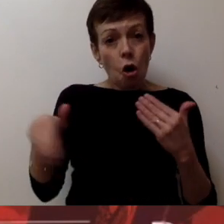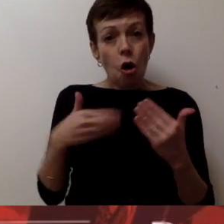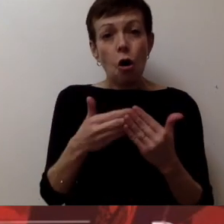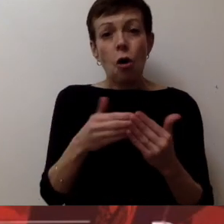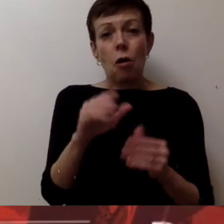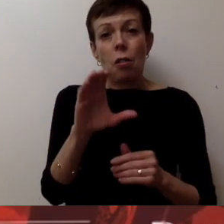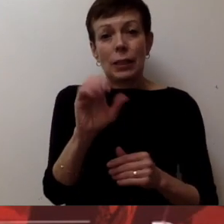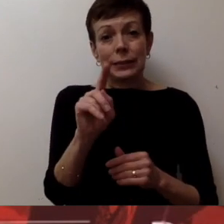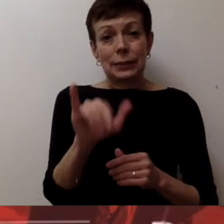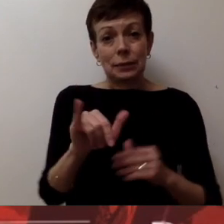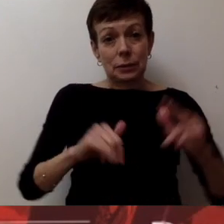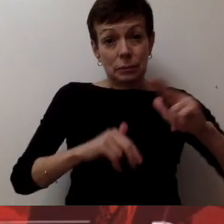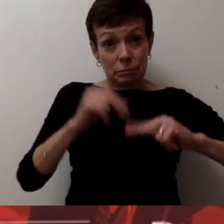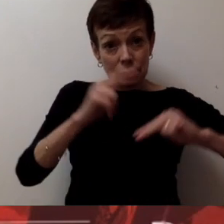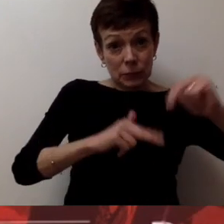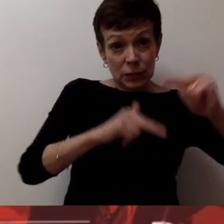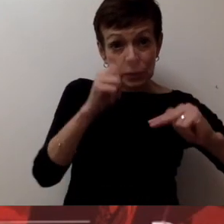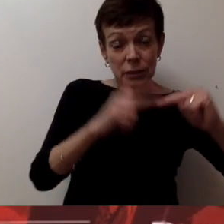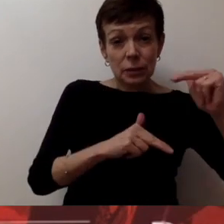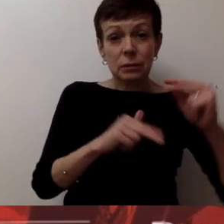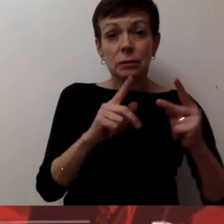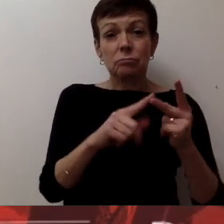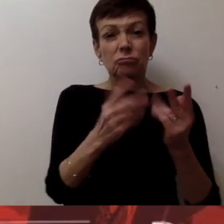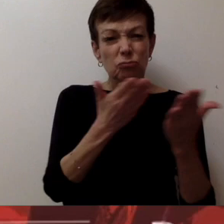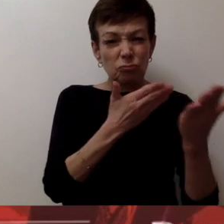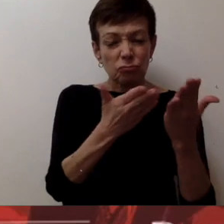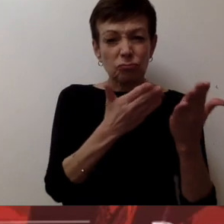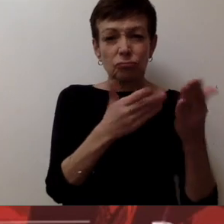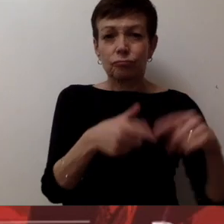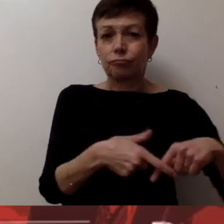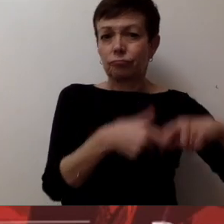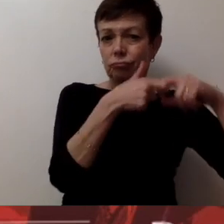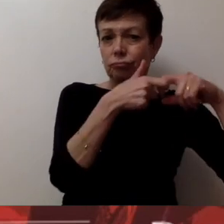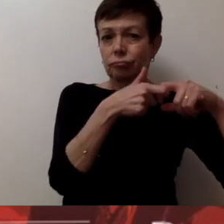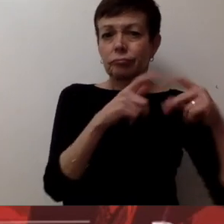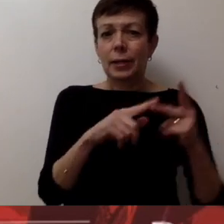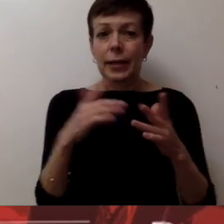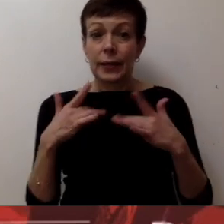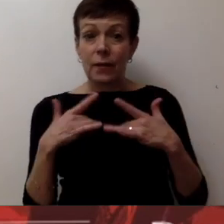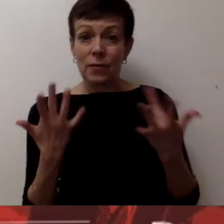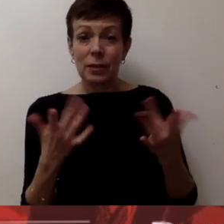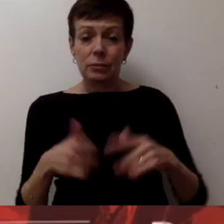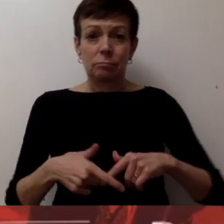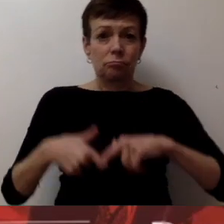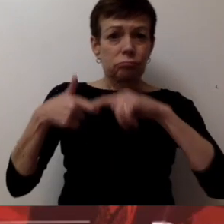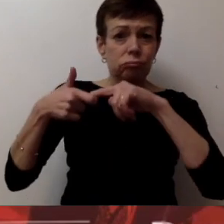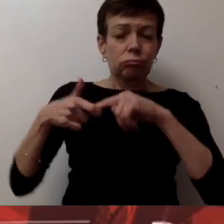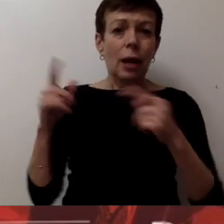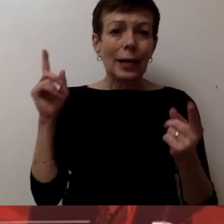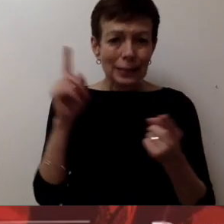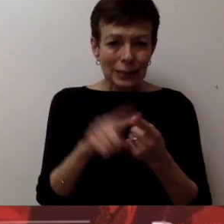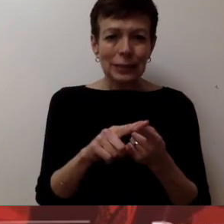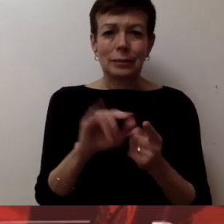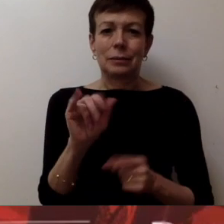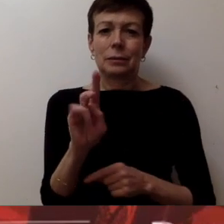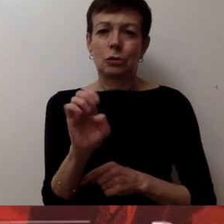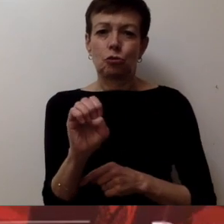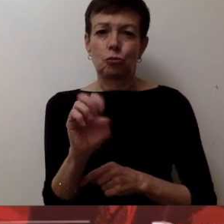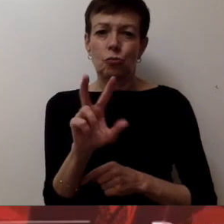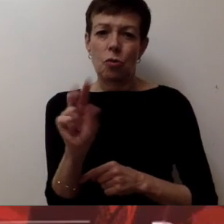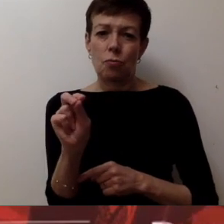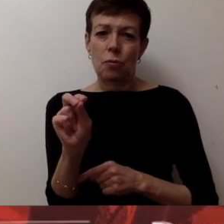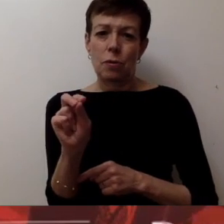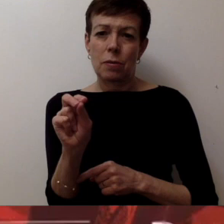facilities and public events will be postponed or canceled until June 30th. In terms of the